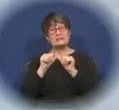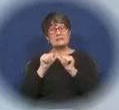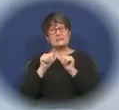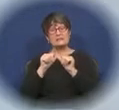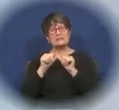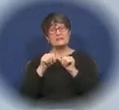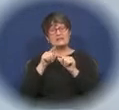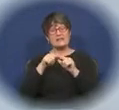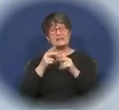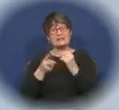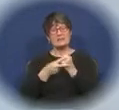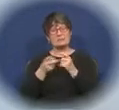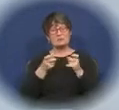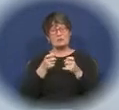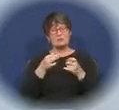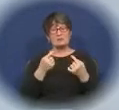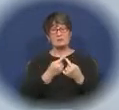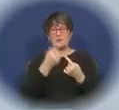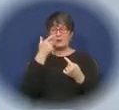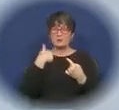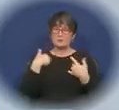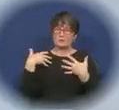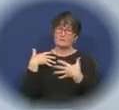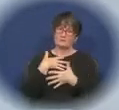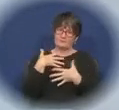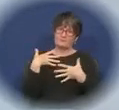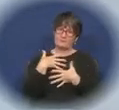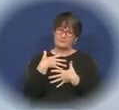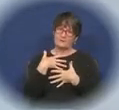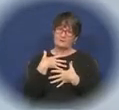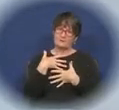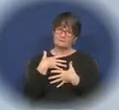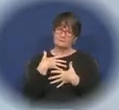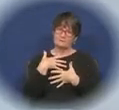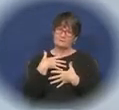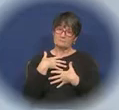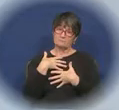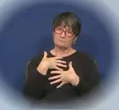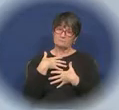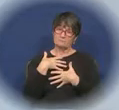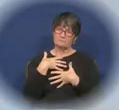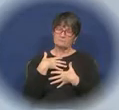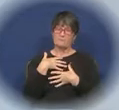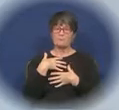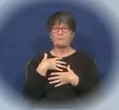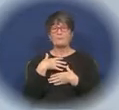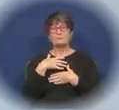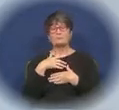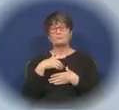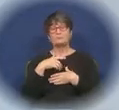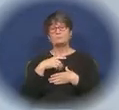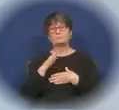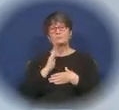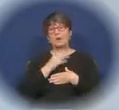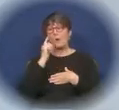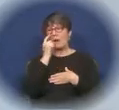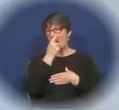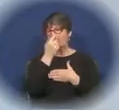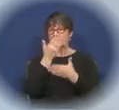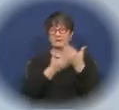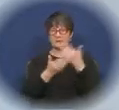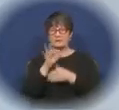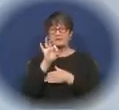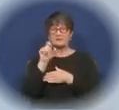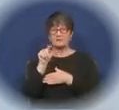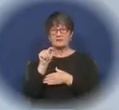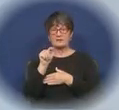of sin is the fear within our very own hearts. Our eyes, hands, and feet